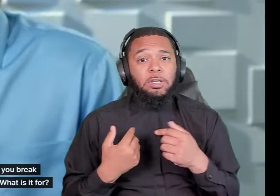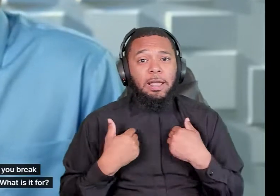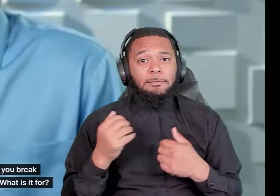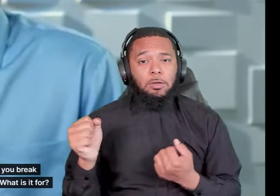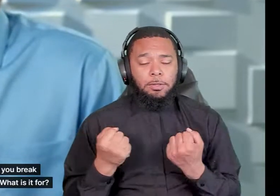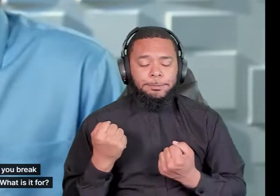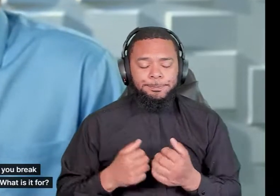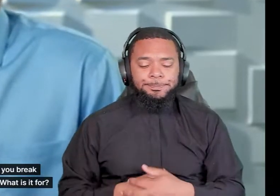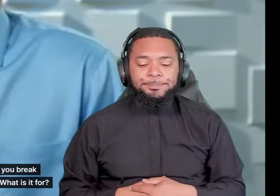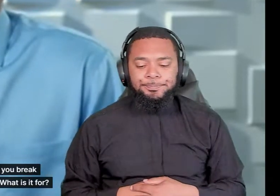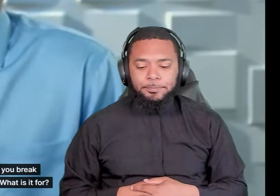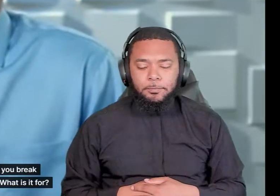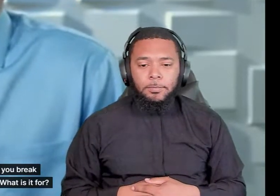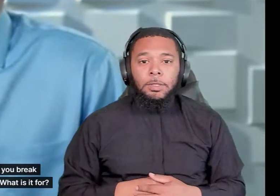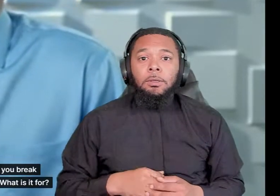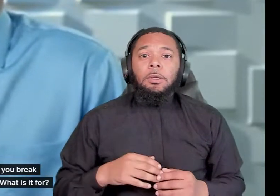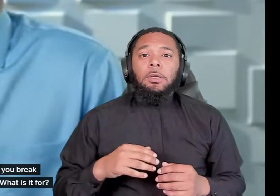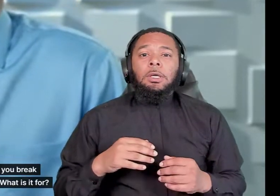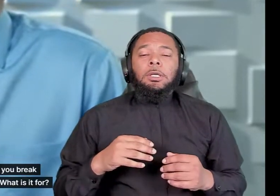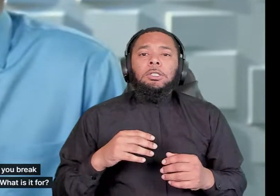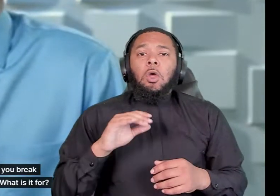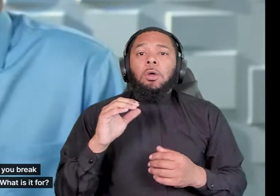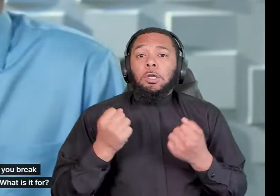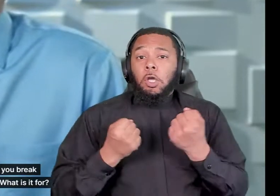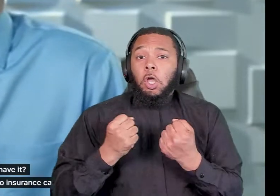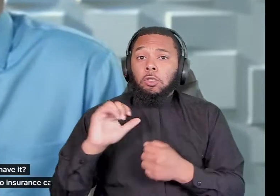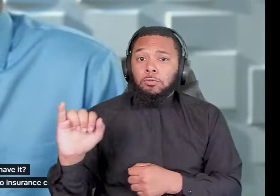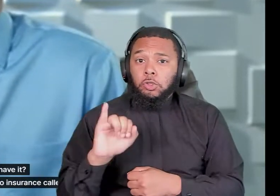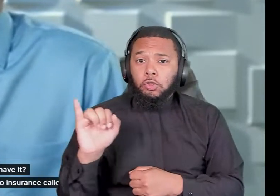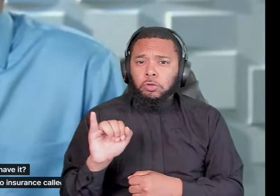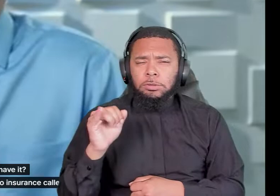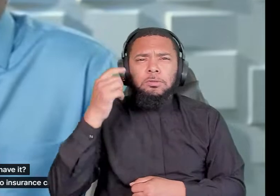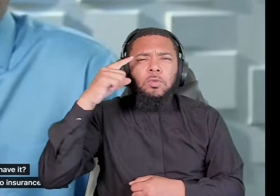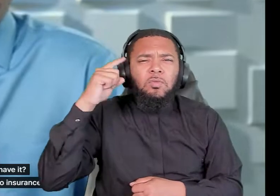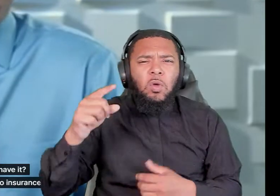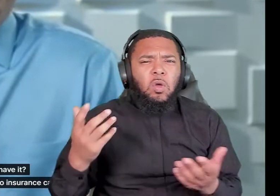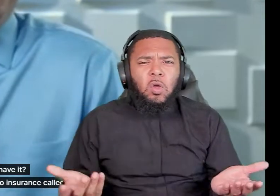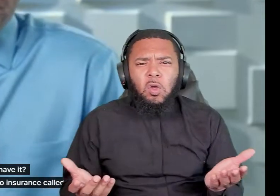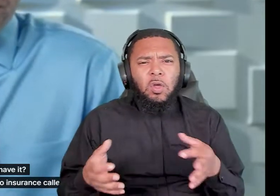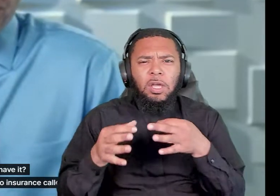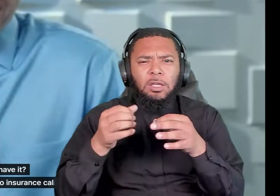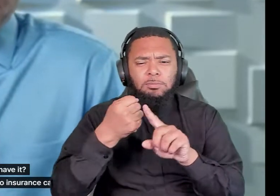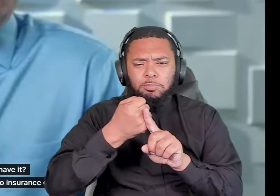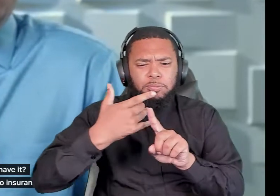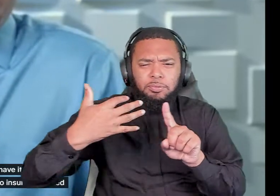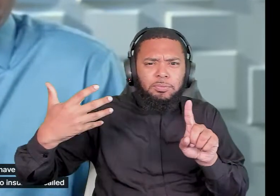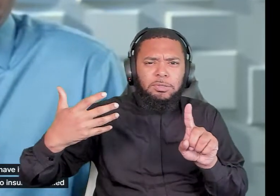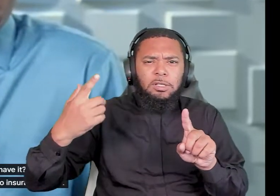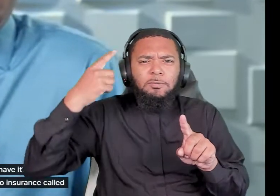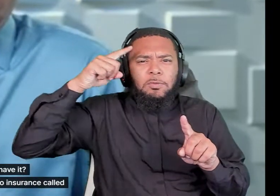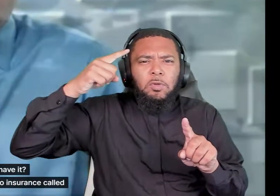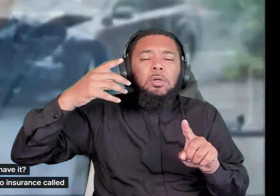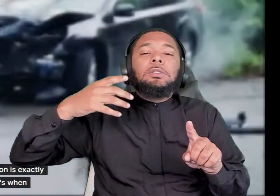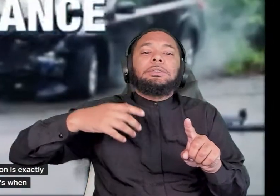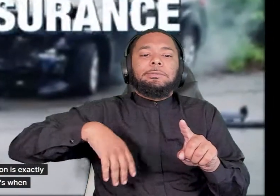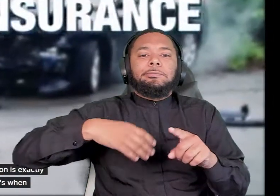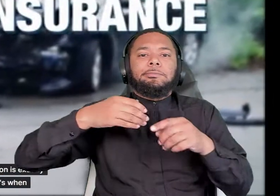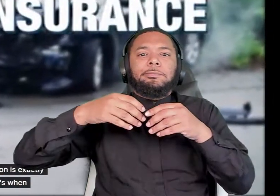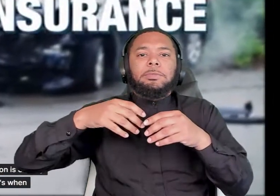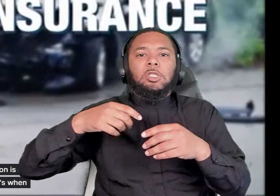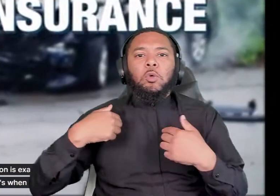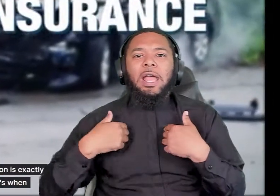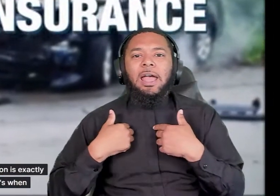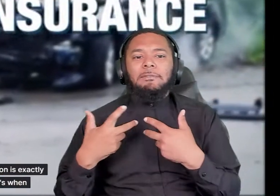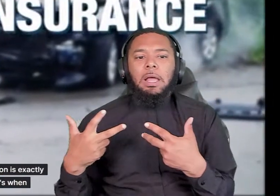you have when you break down auto insurance, like what is it for? Why do you need to have it? Well, you have something in auto insurance called